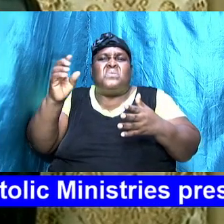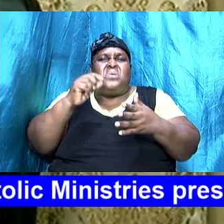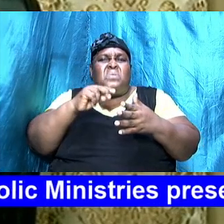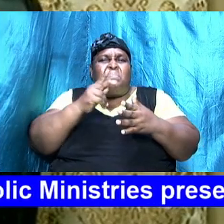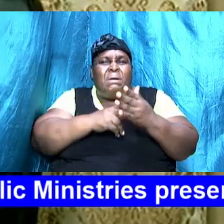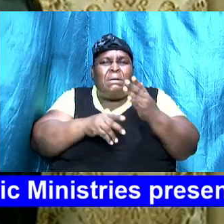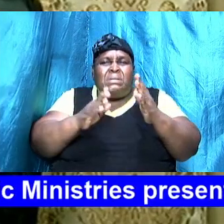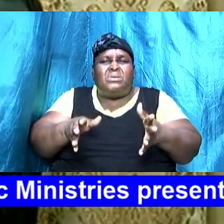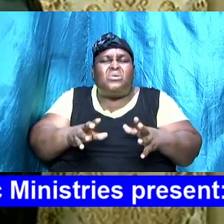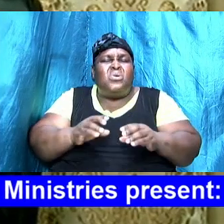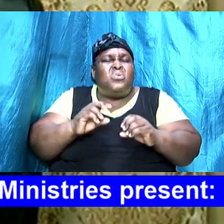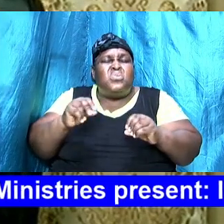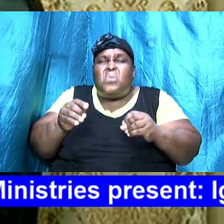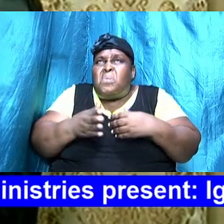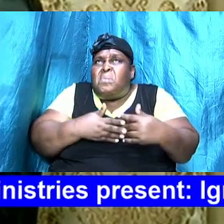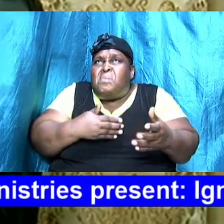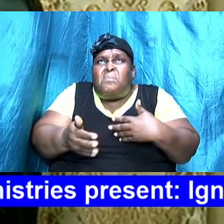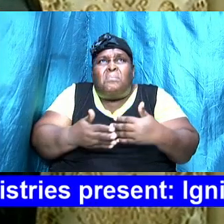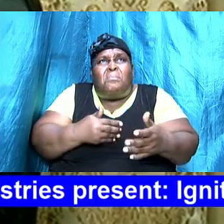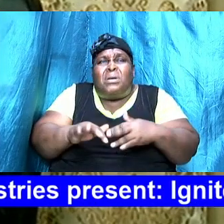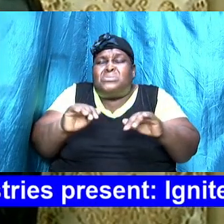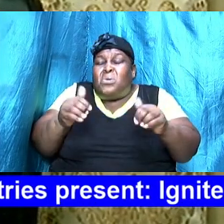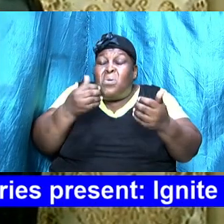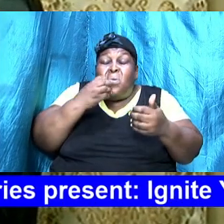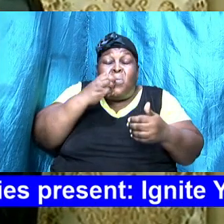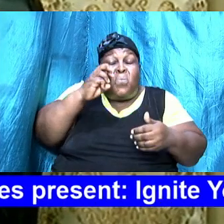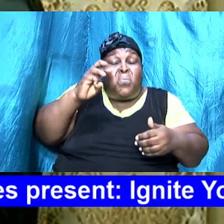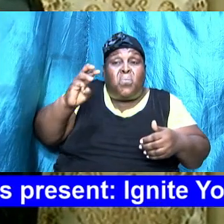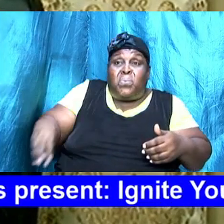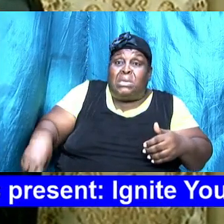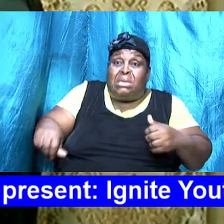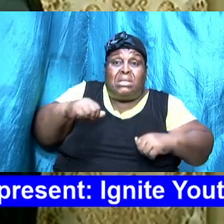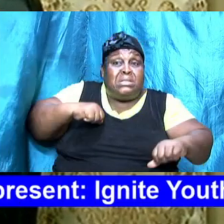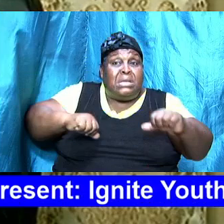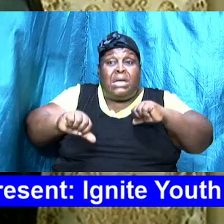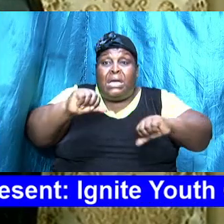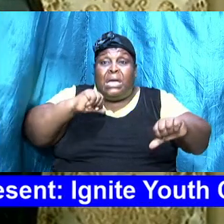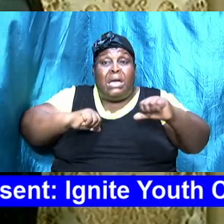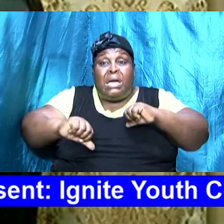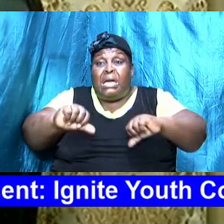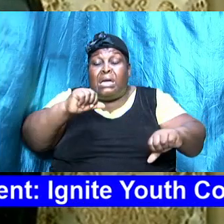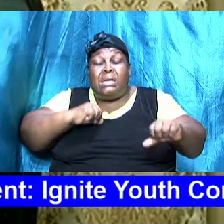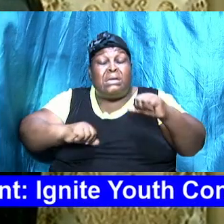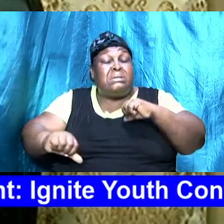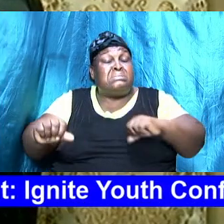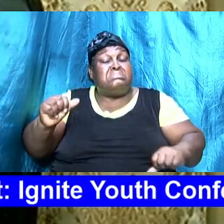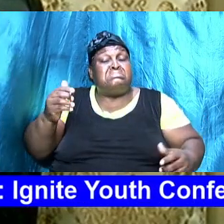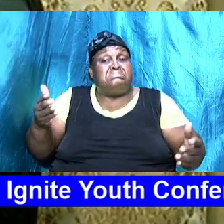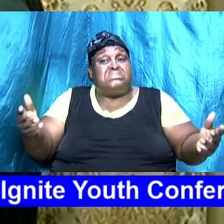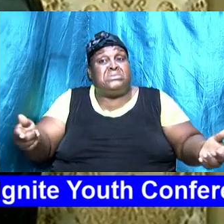it does not matter how cruel the act or action was.